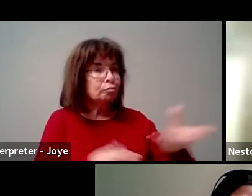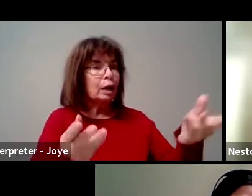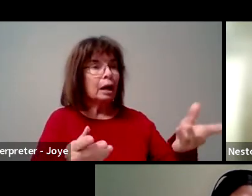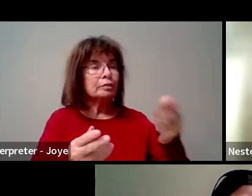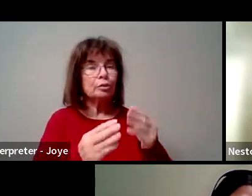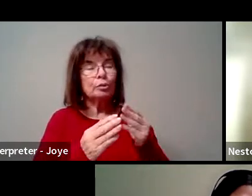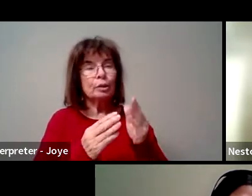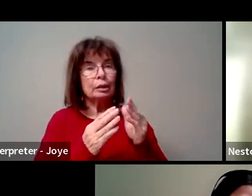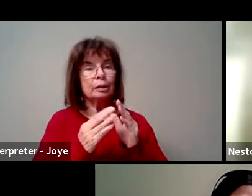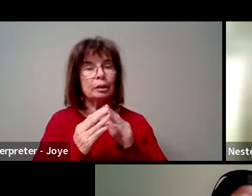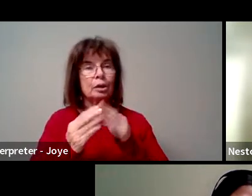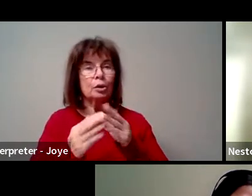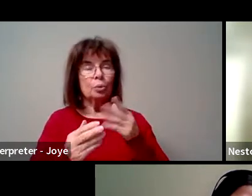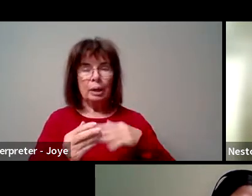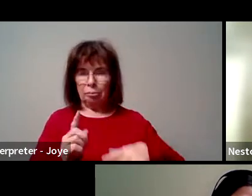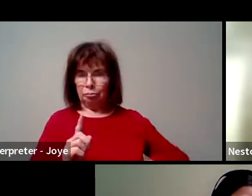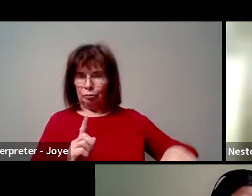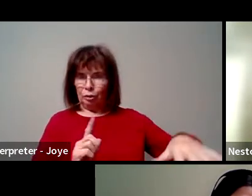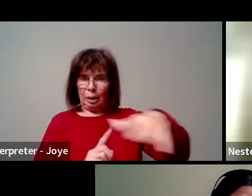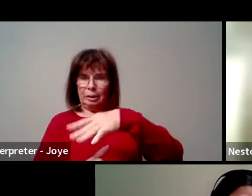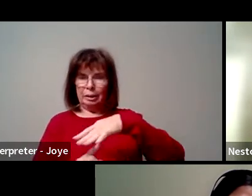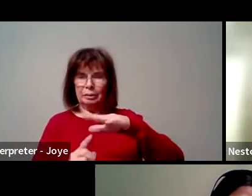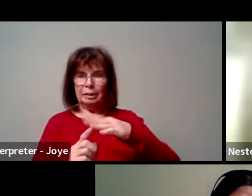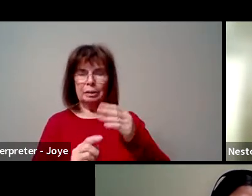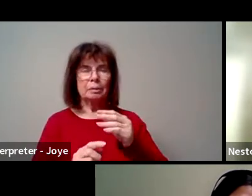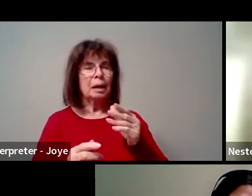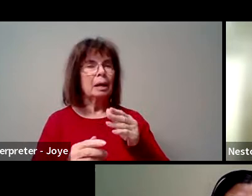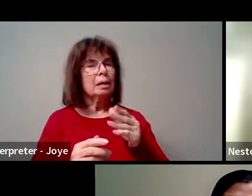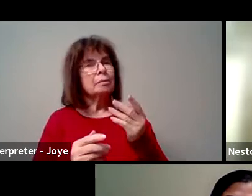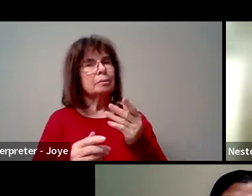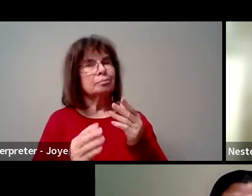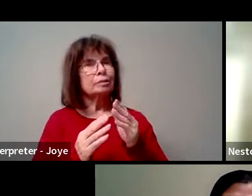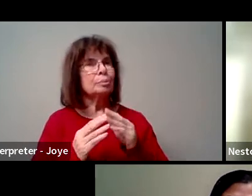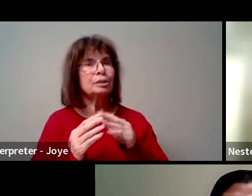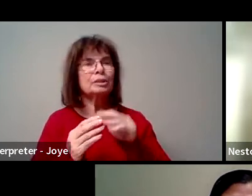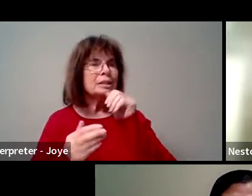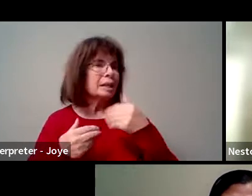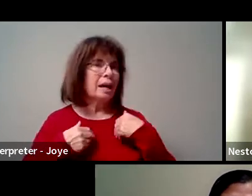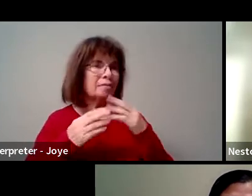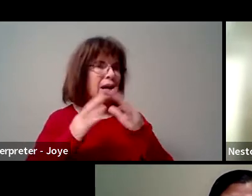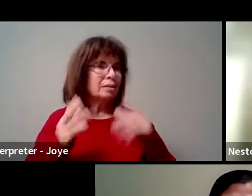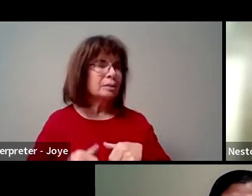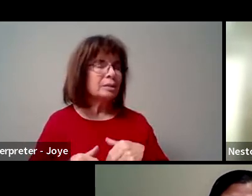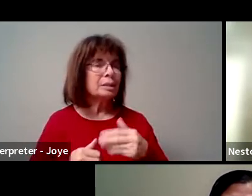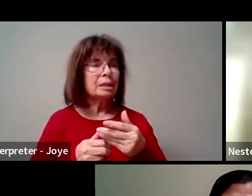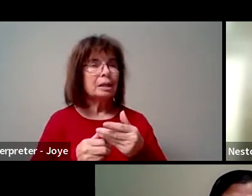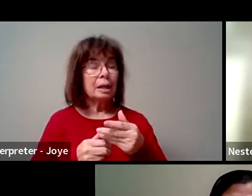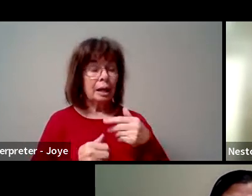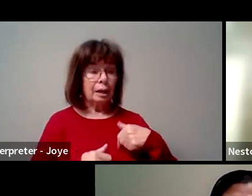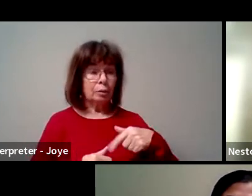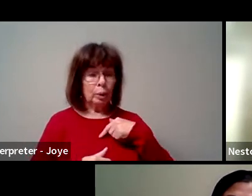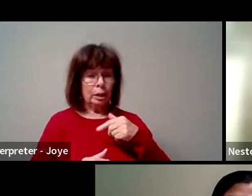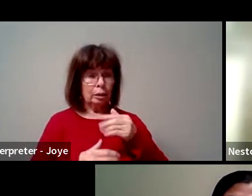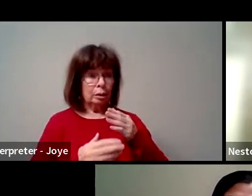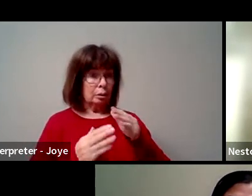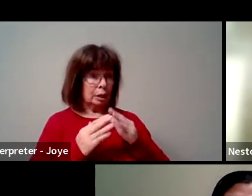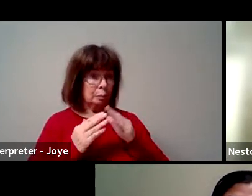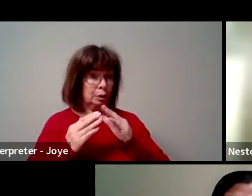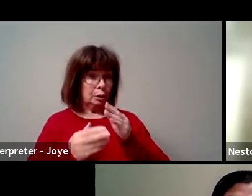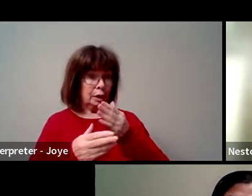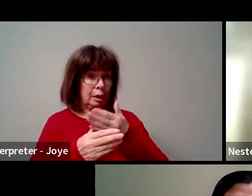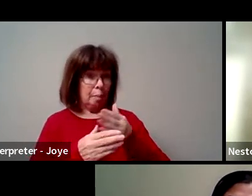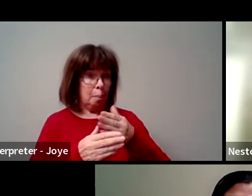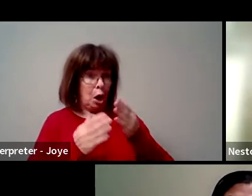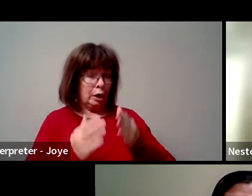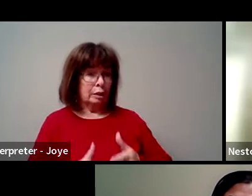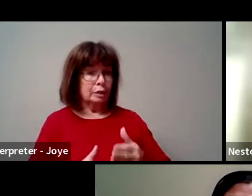large unhoused community, and with them being, as us being community partners that's